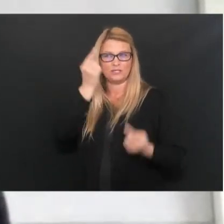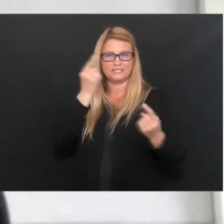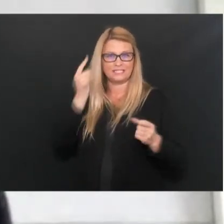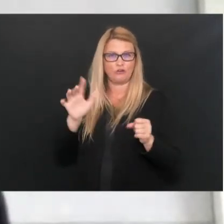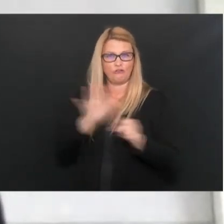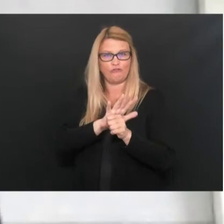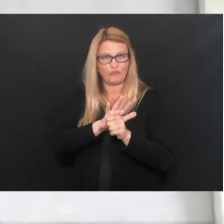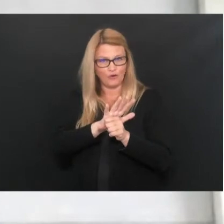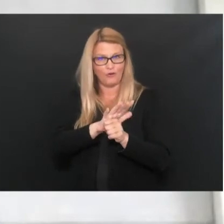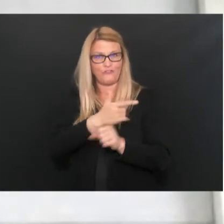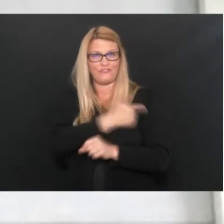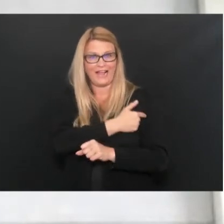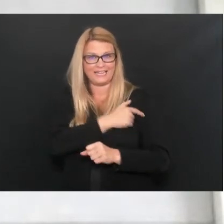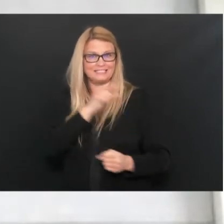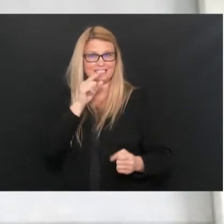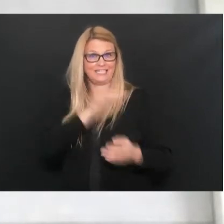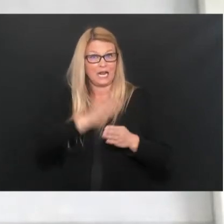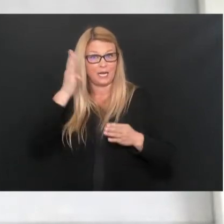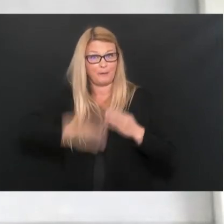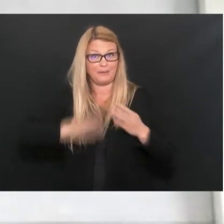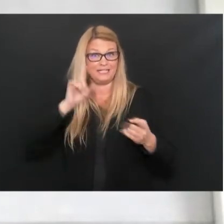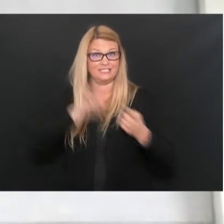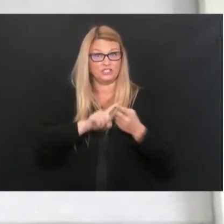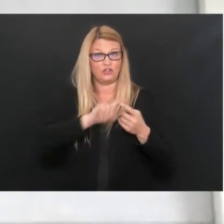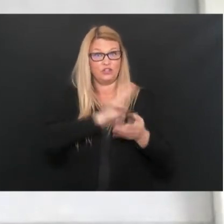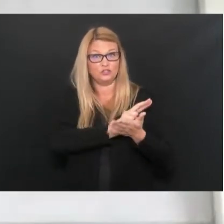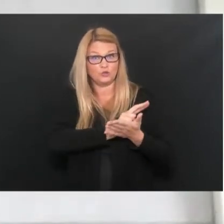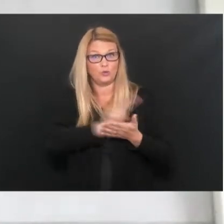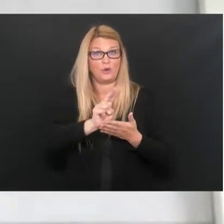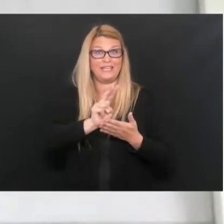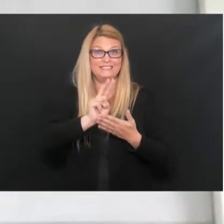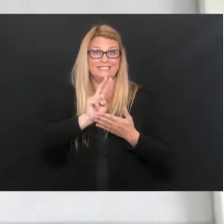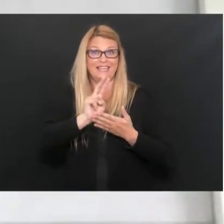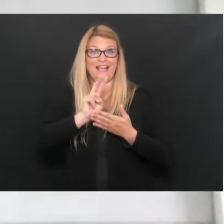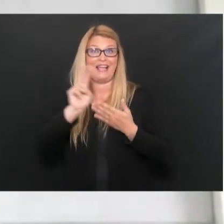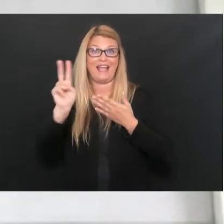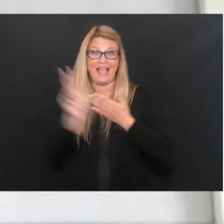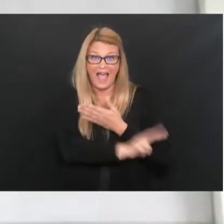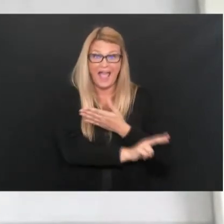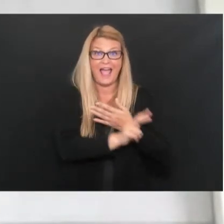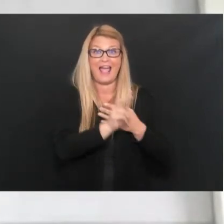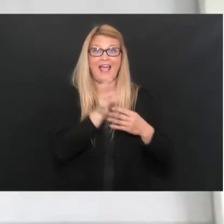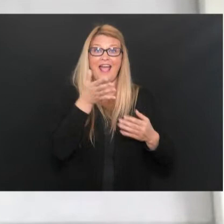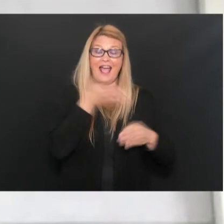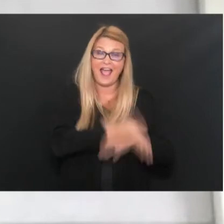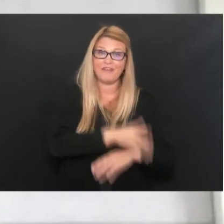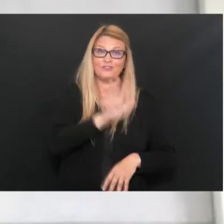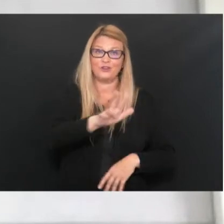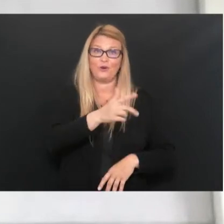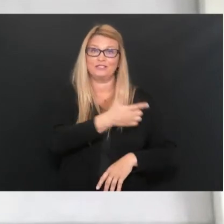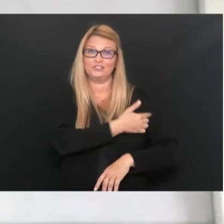vaccination complete until you're 2 weeks or 14 days after the full vaccination schedule.